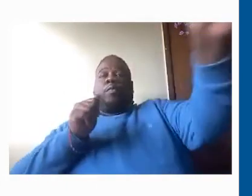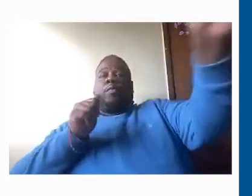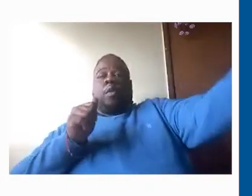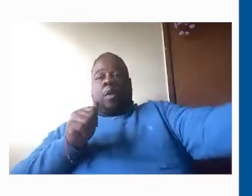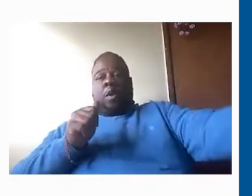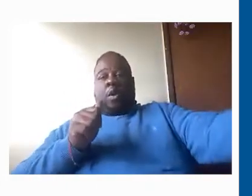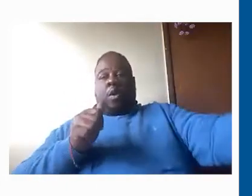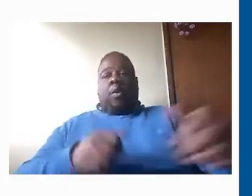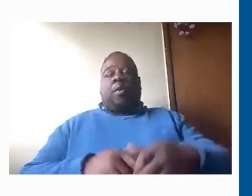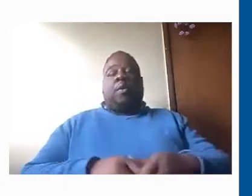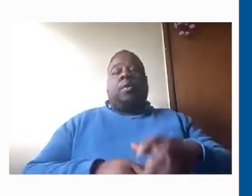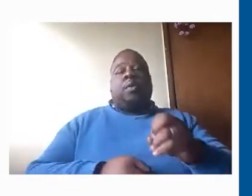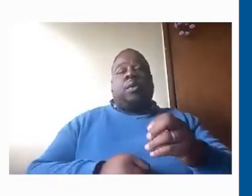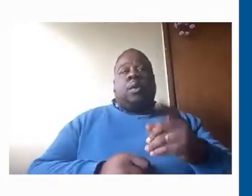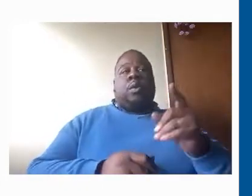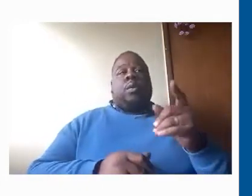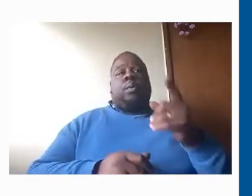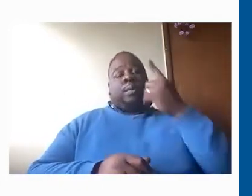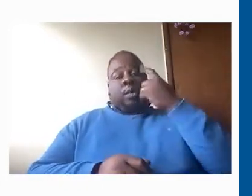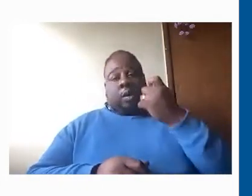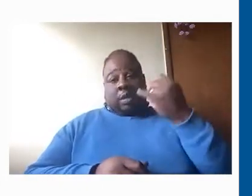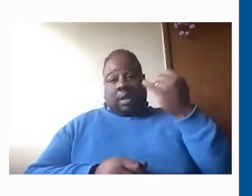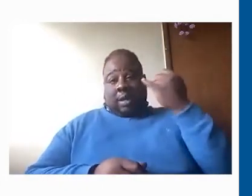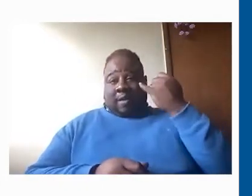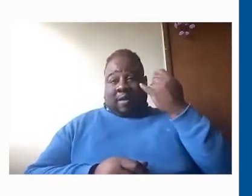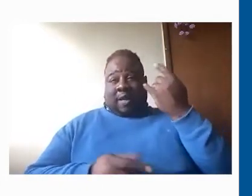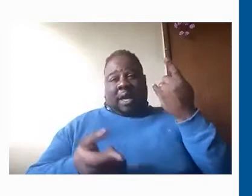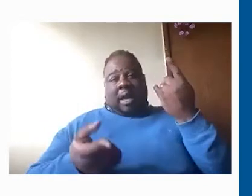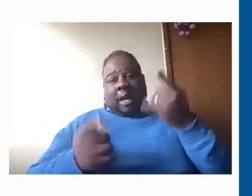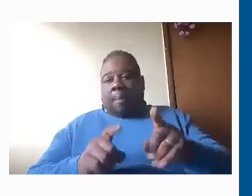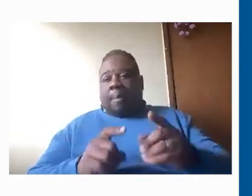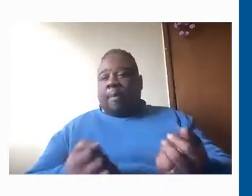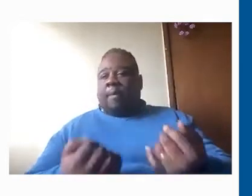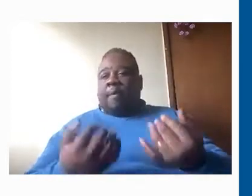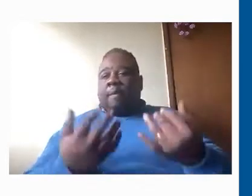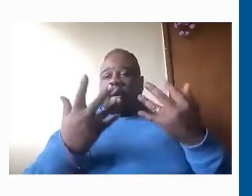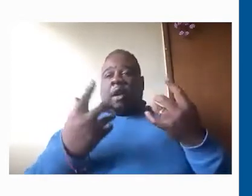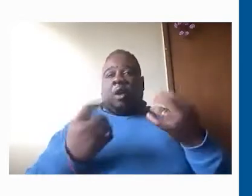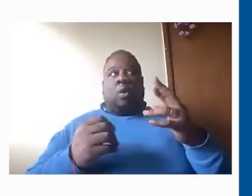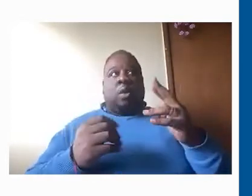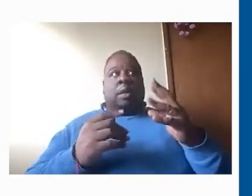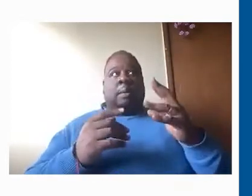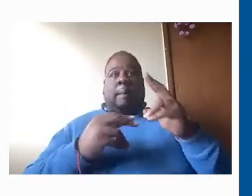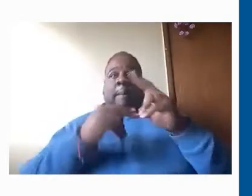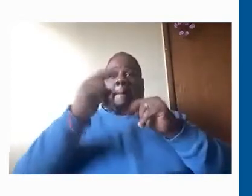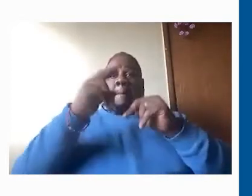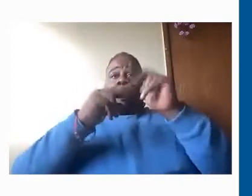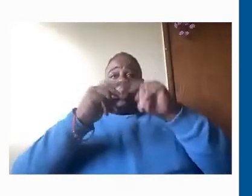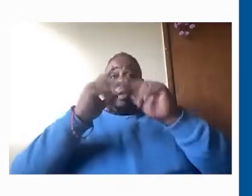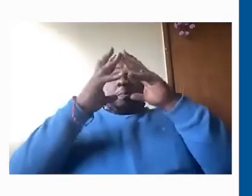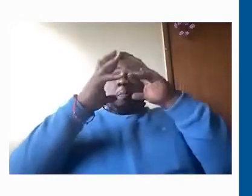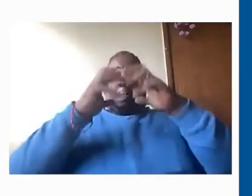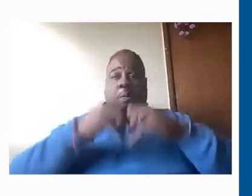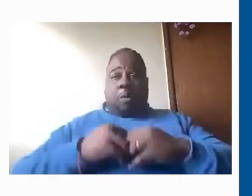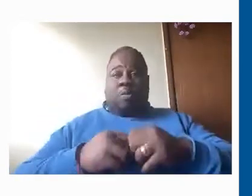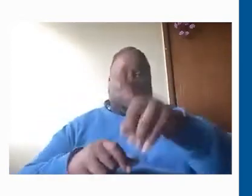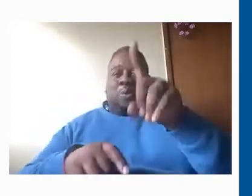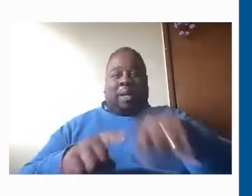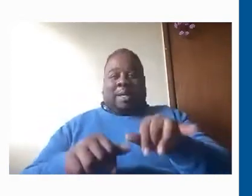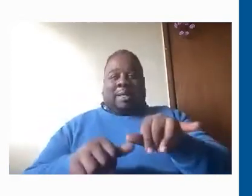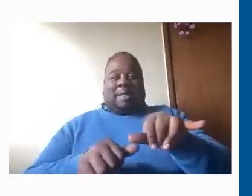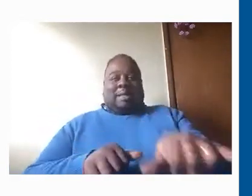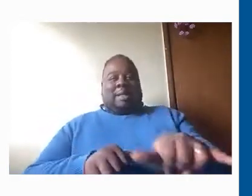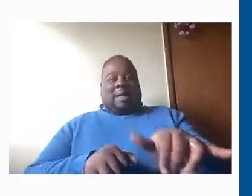scene of the emergency, because if there is a fire or if there's a building collapse, you're not going to be able to stay near that location. So you want to have an